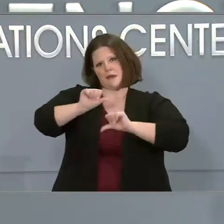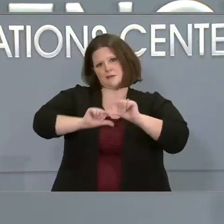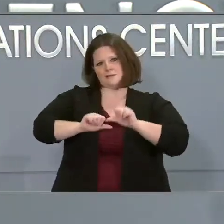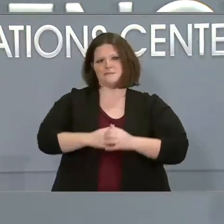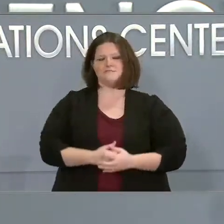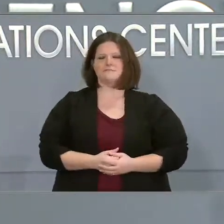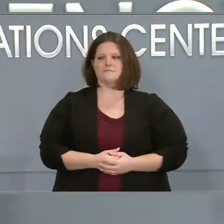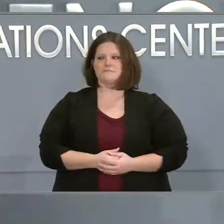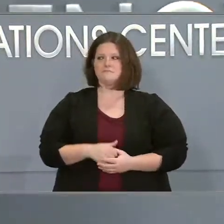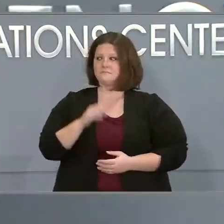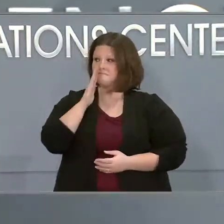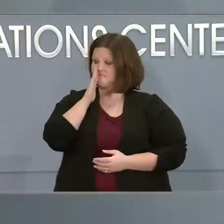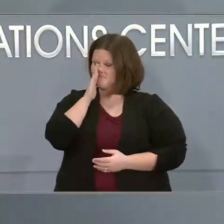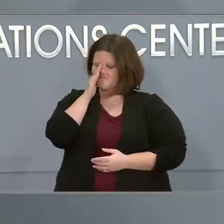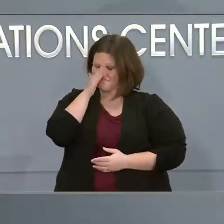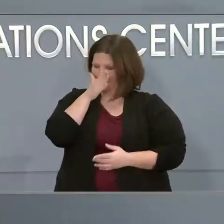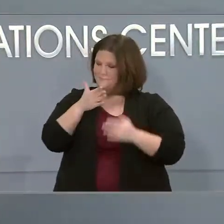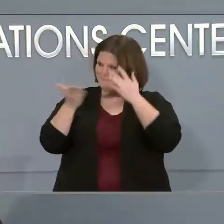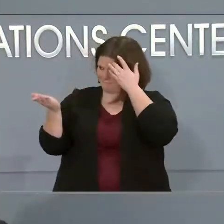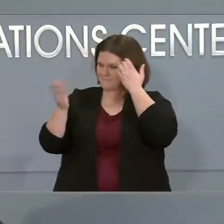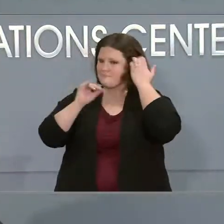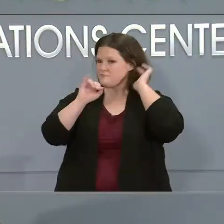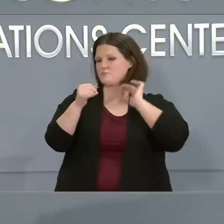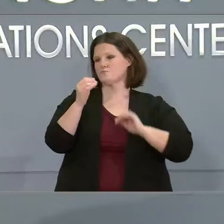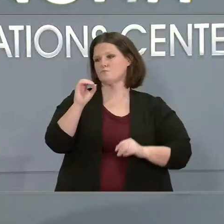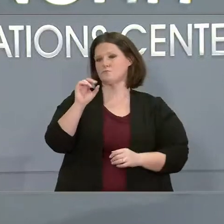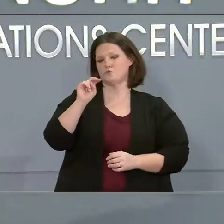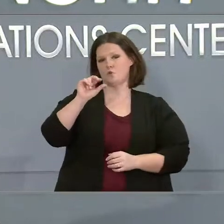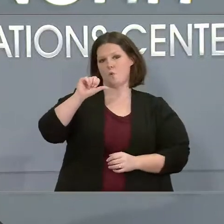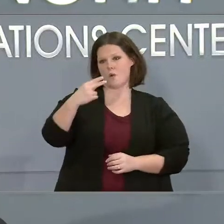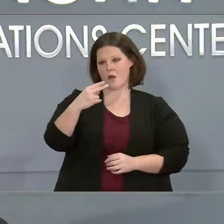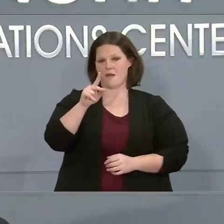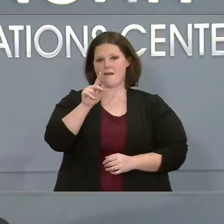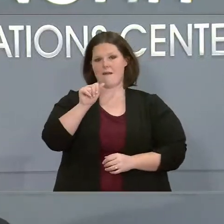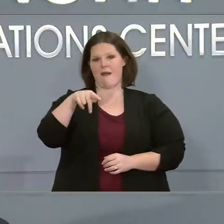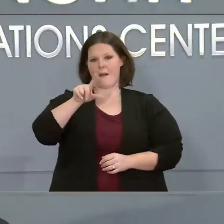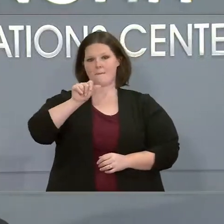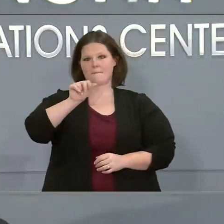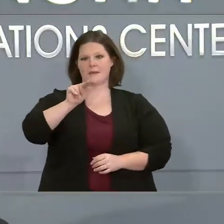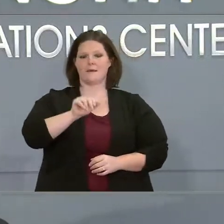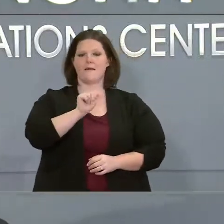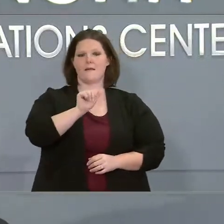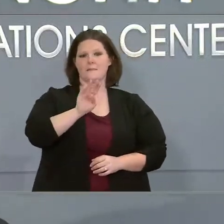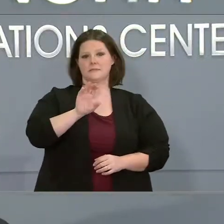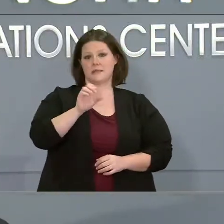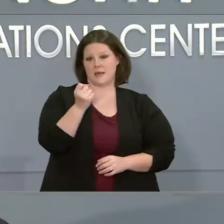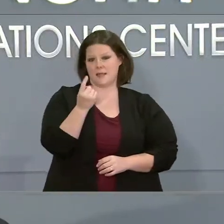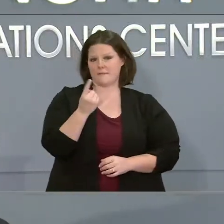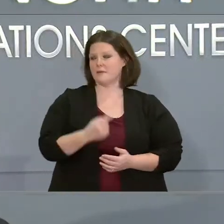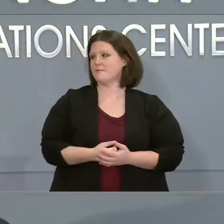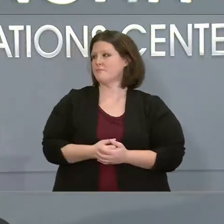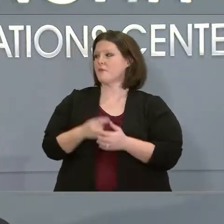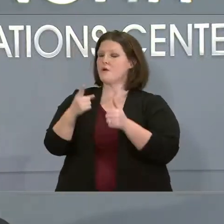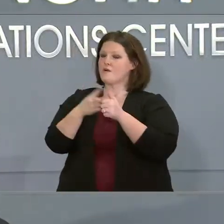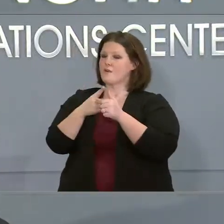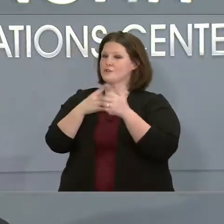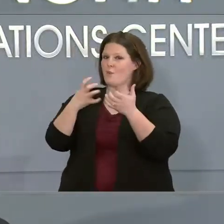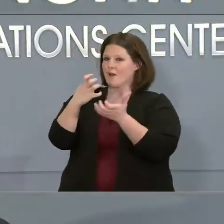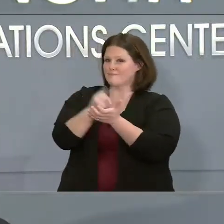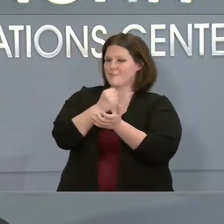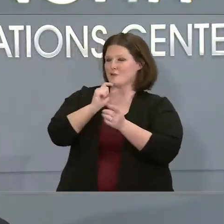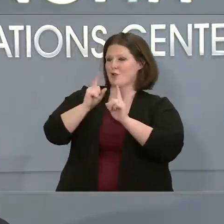Hi, Governor. Jonah Kaplan with ABC 11. Before I get to Dr. Cohen, let's talk about